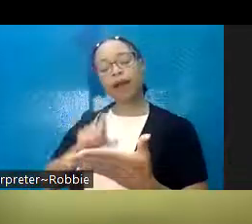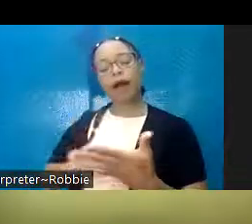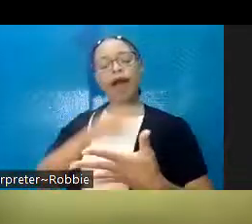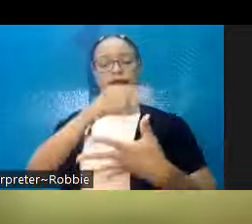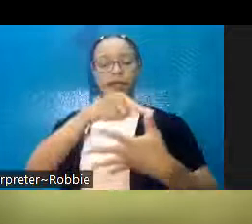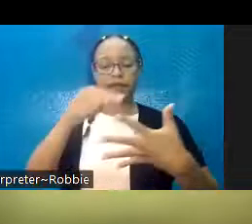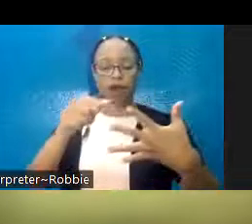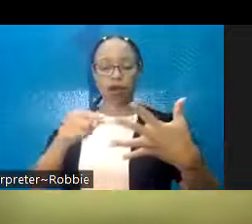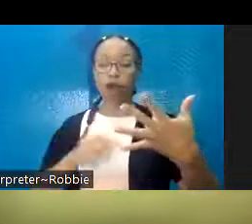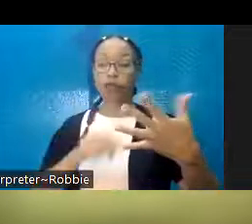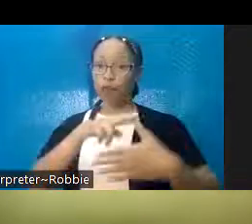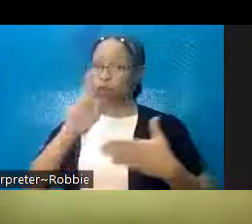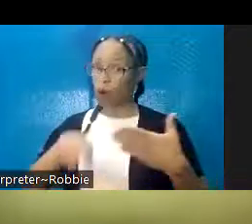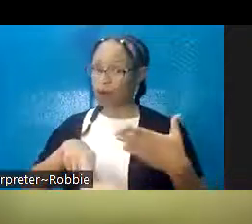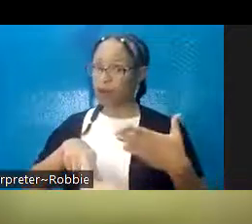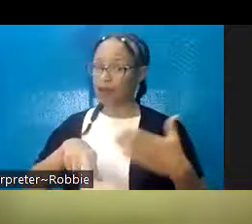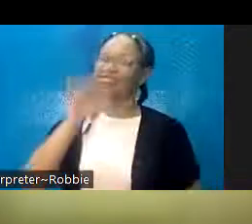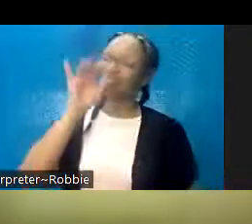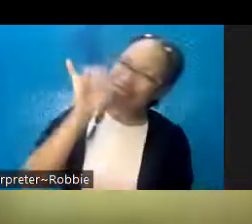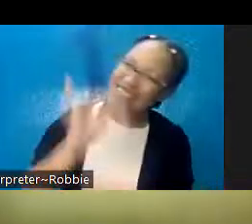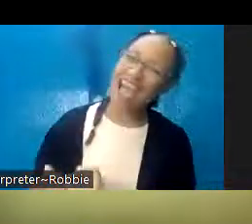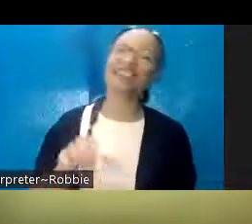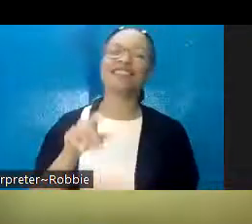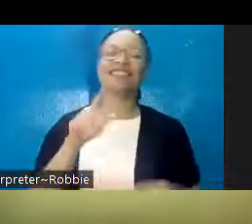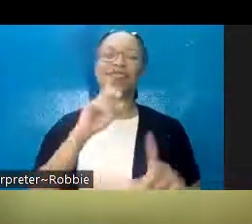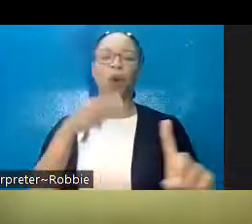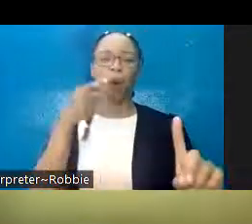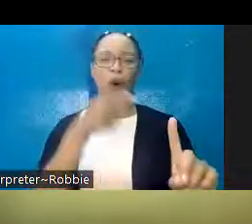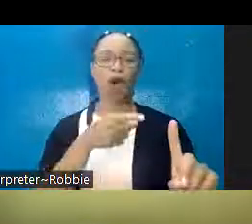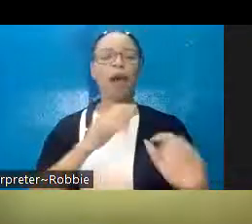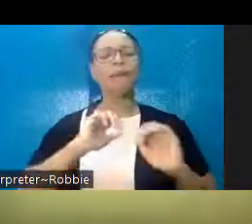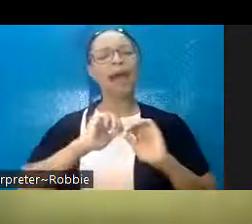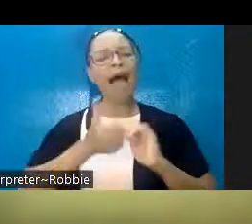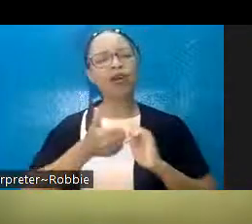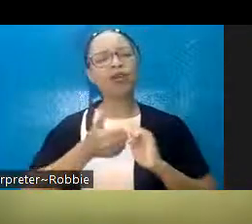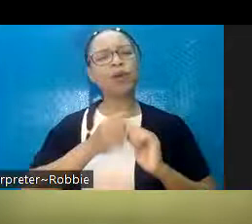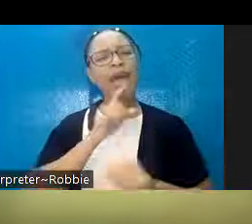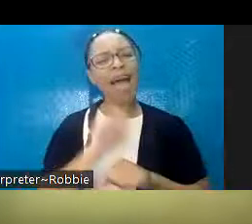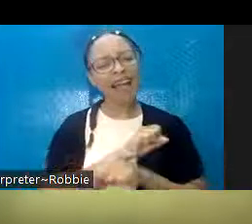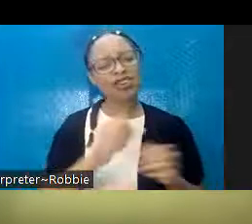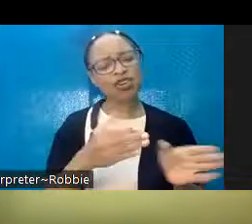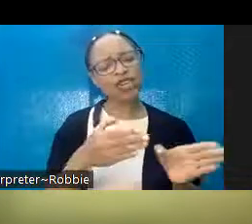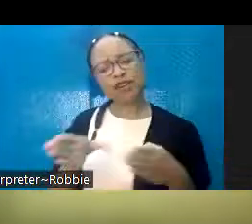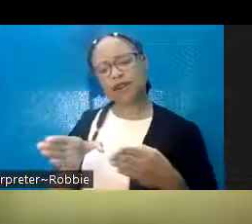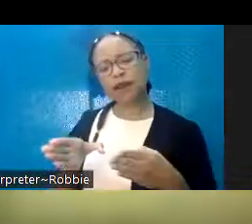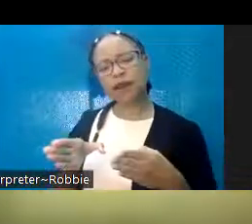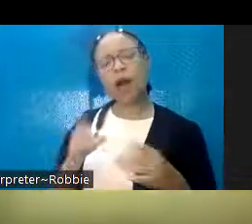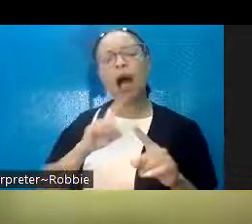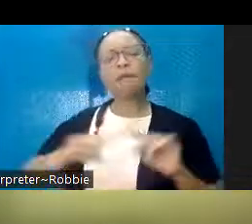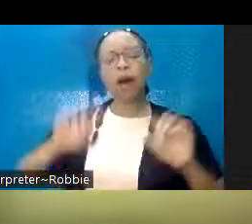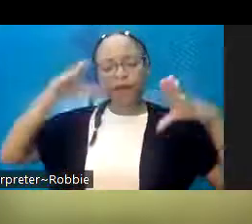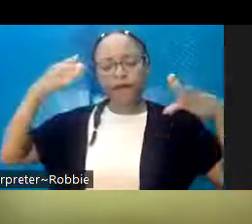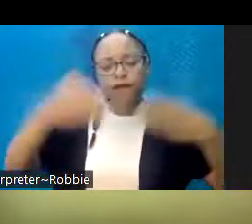results we're getting, that actually really is the function and purpose. And how do we actually shift that? We shift that by concentrating on a